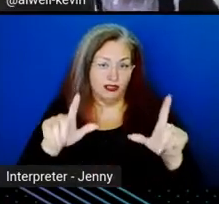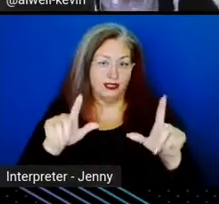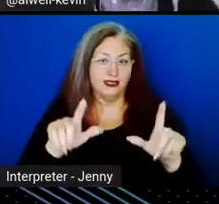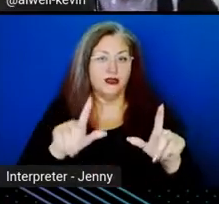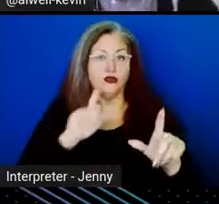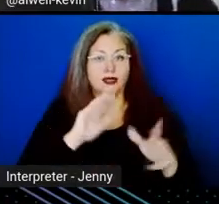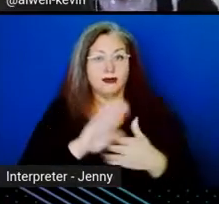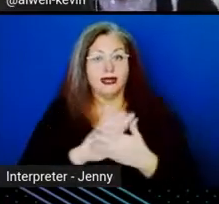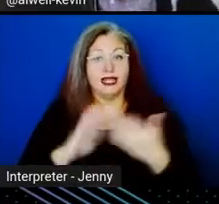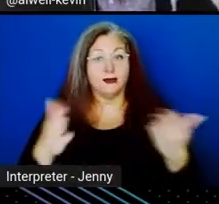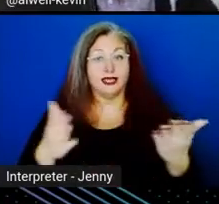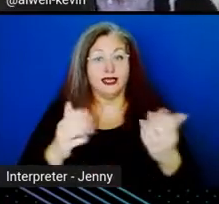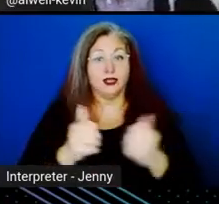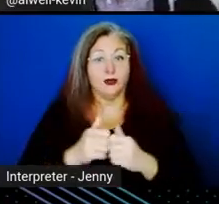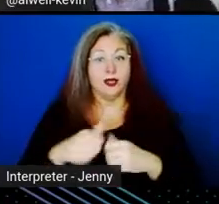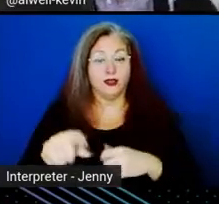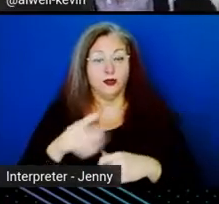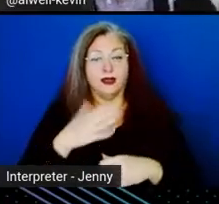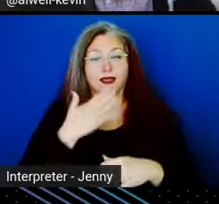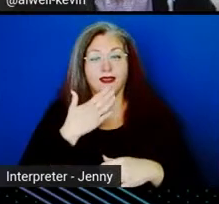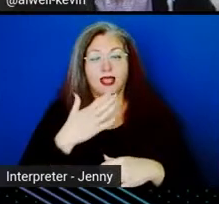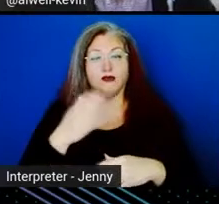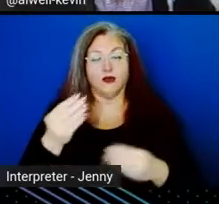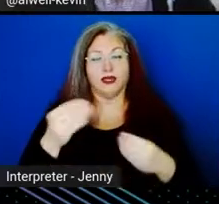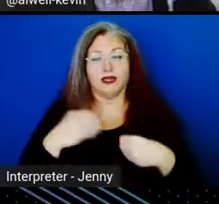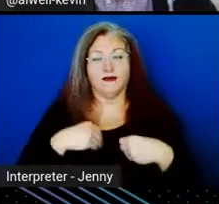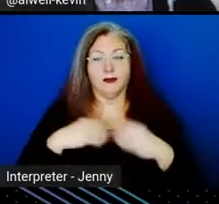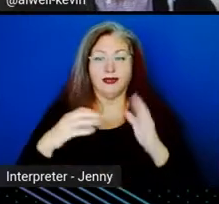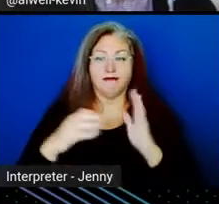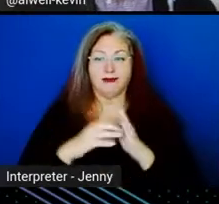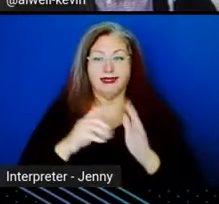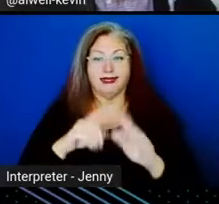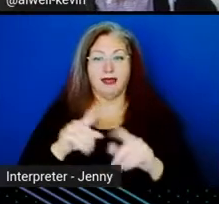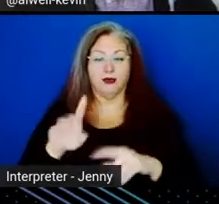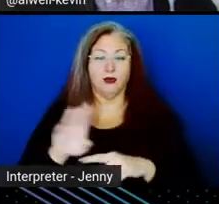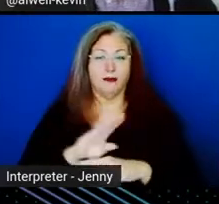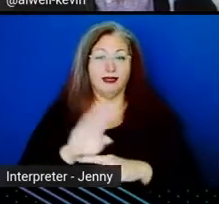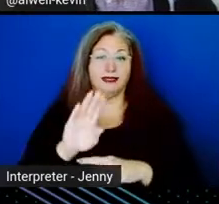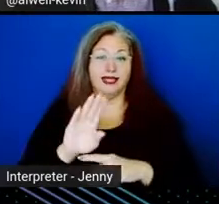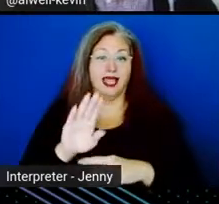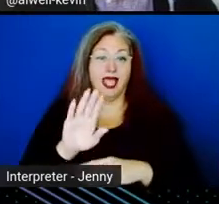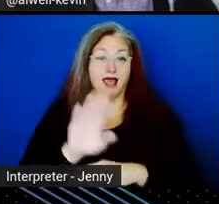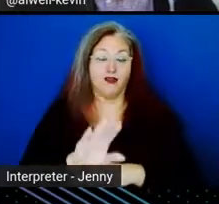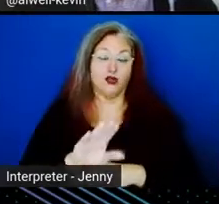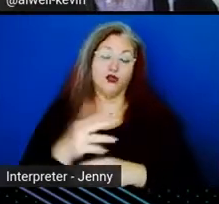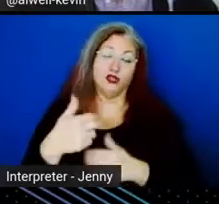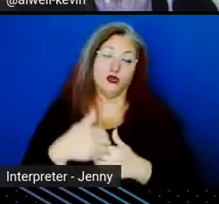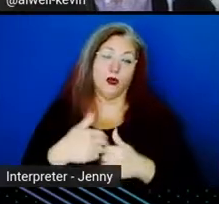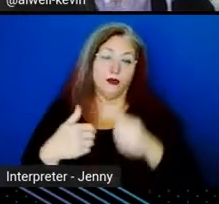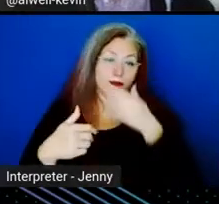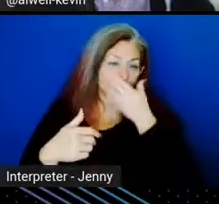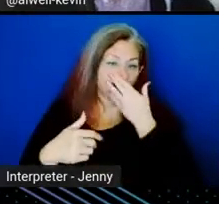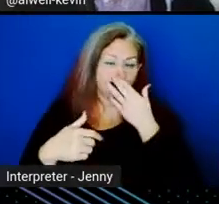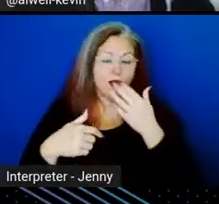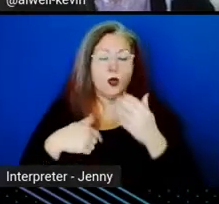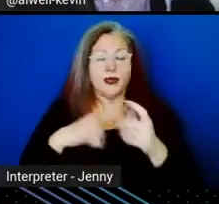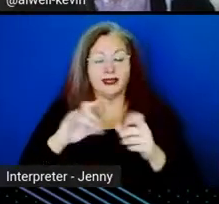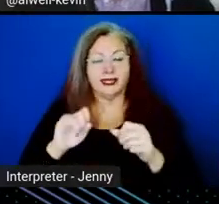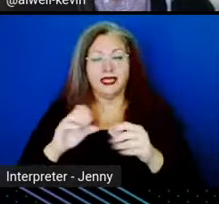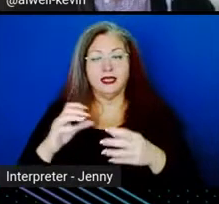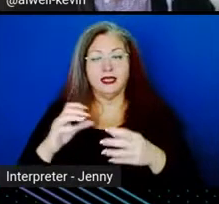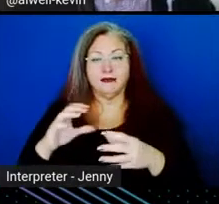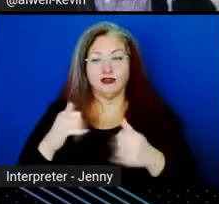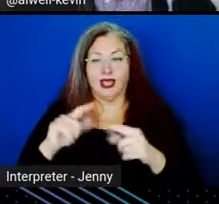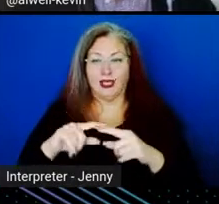nice to be here with you. Thank you for carving out some time in your busy afternoon. We've pretty tightly curated the content that we're